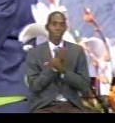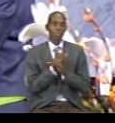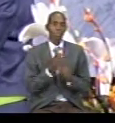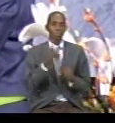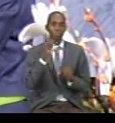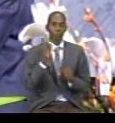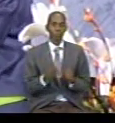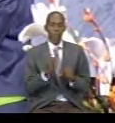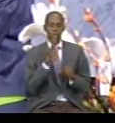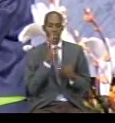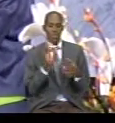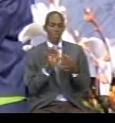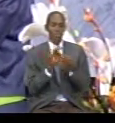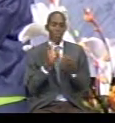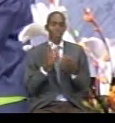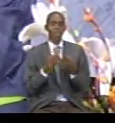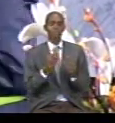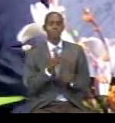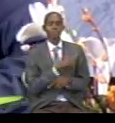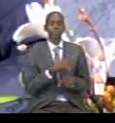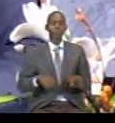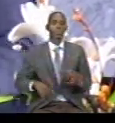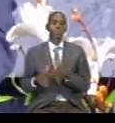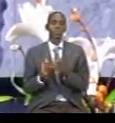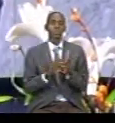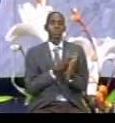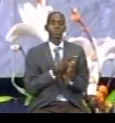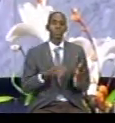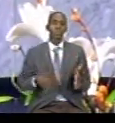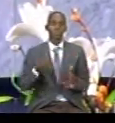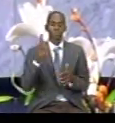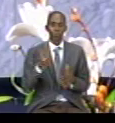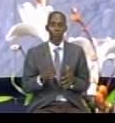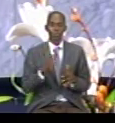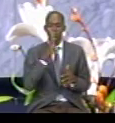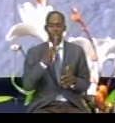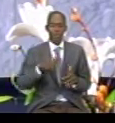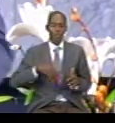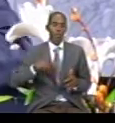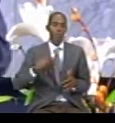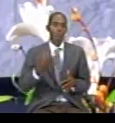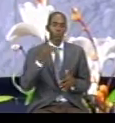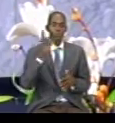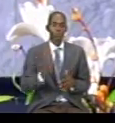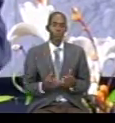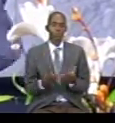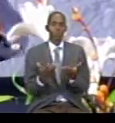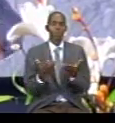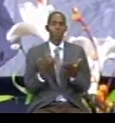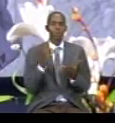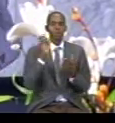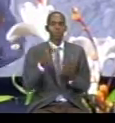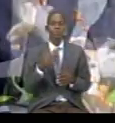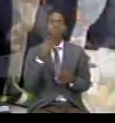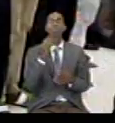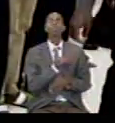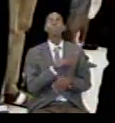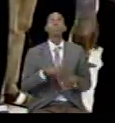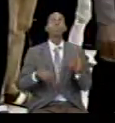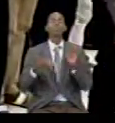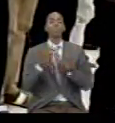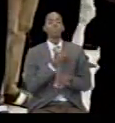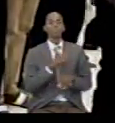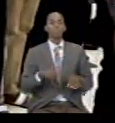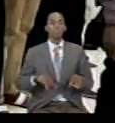be connected to the Lord Jesus Christ, and you must be willing, you must desire, you must tell the Lord, oh Lord, I